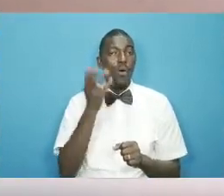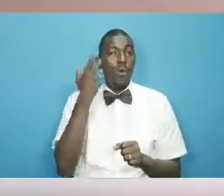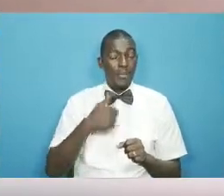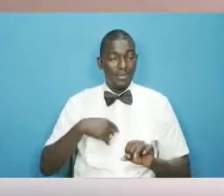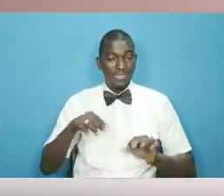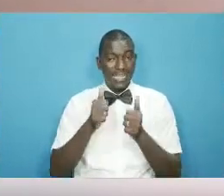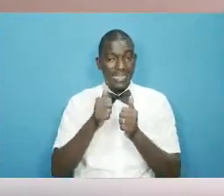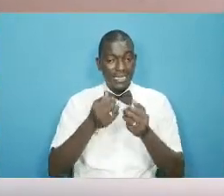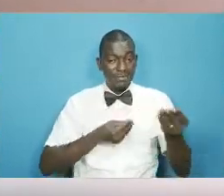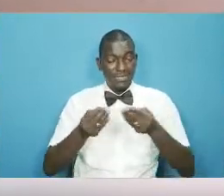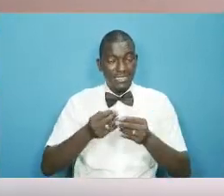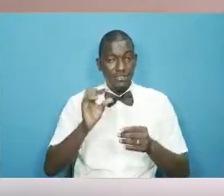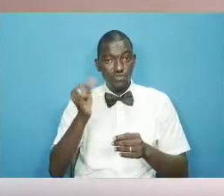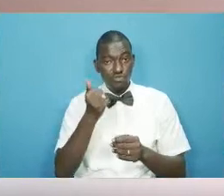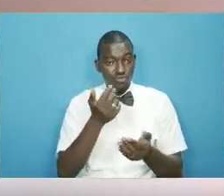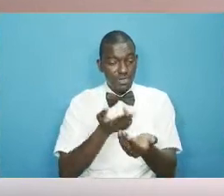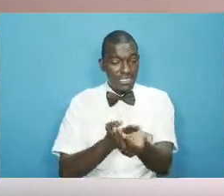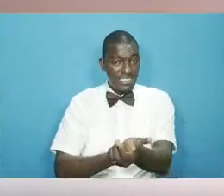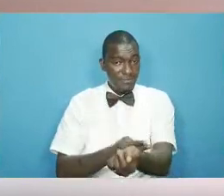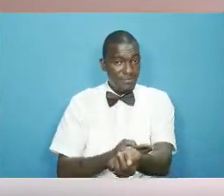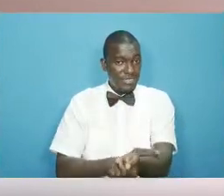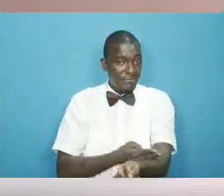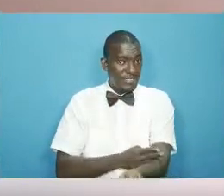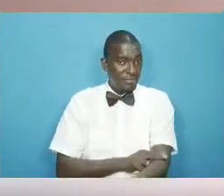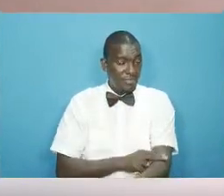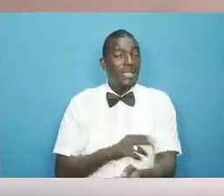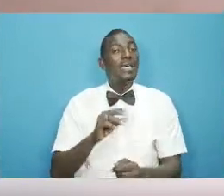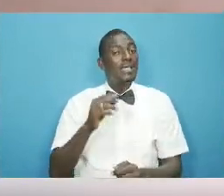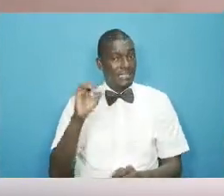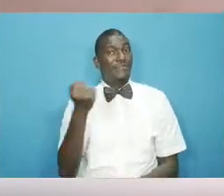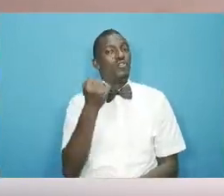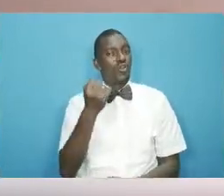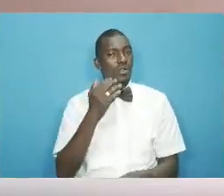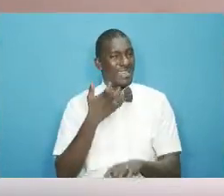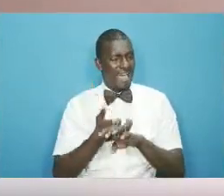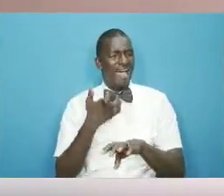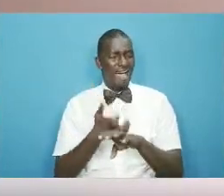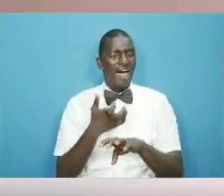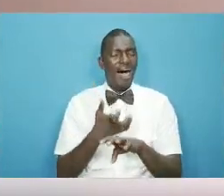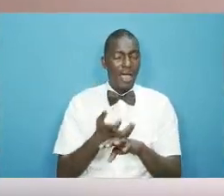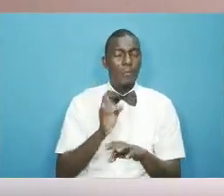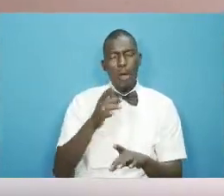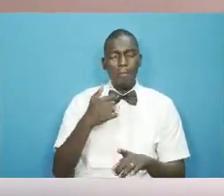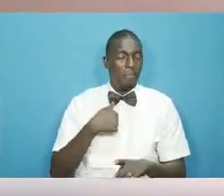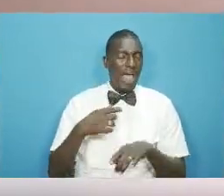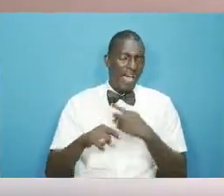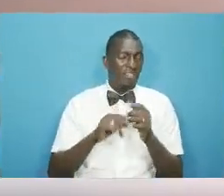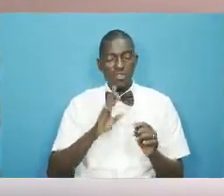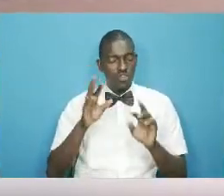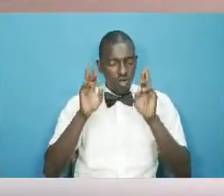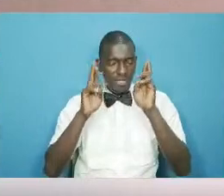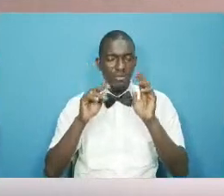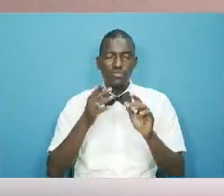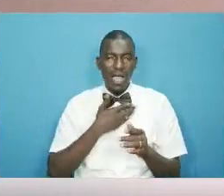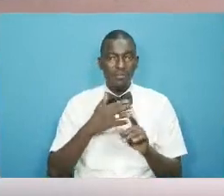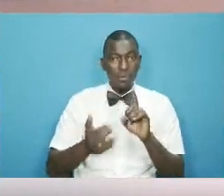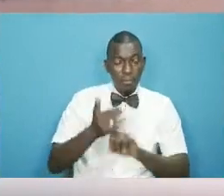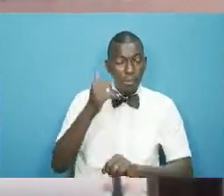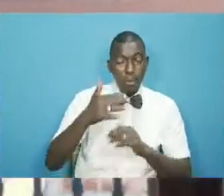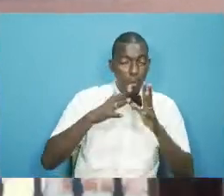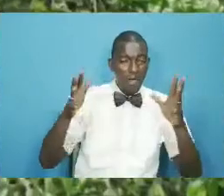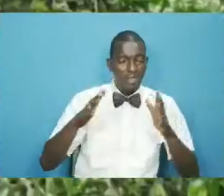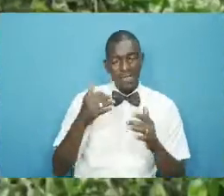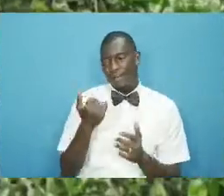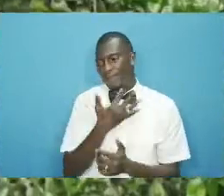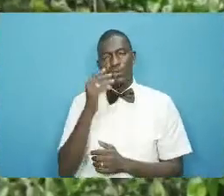I started this business, it was not easy. It really was very difficult. I did not expect to gain this much within a few years,